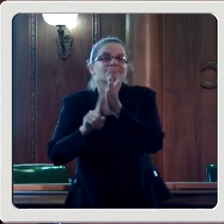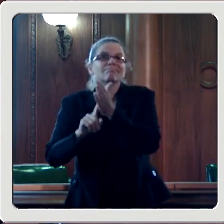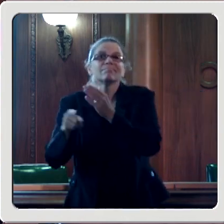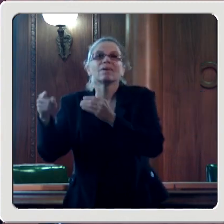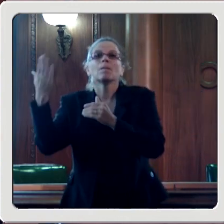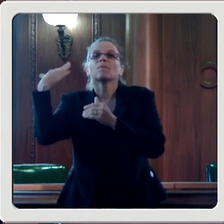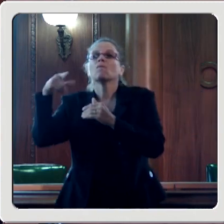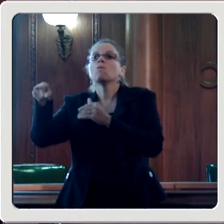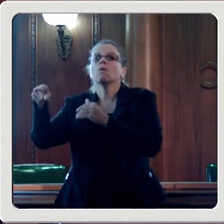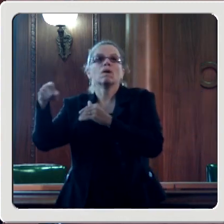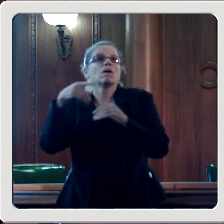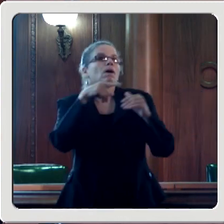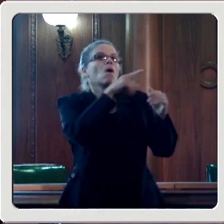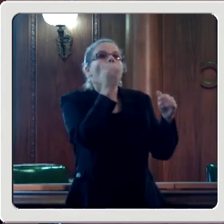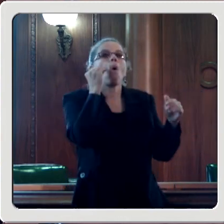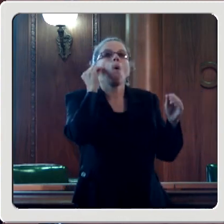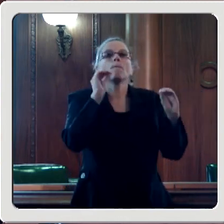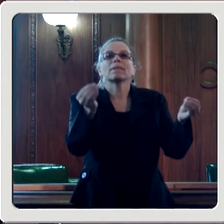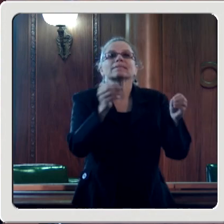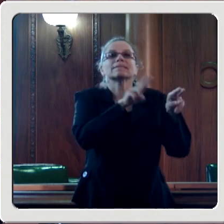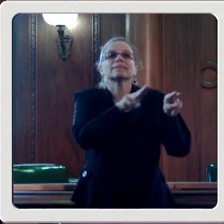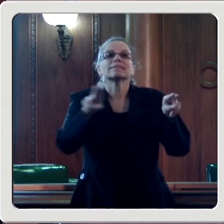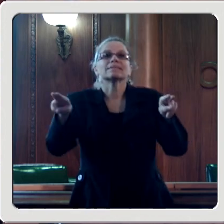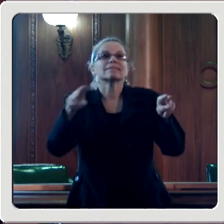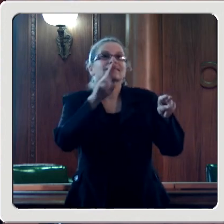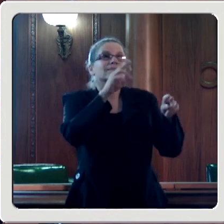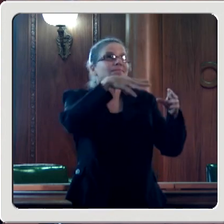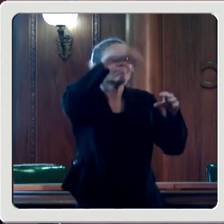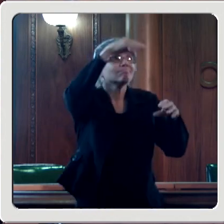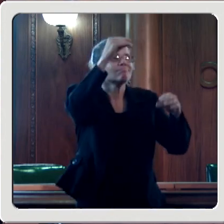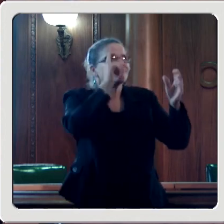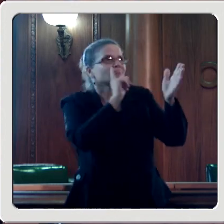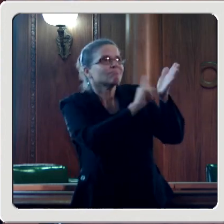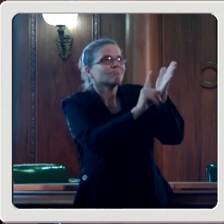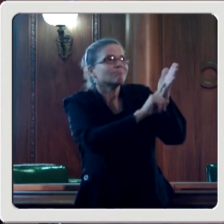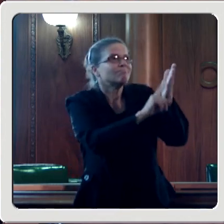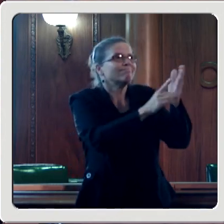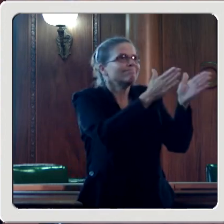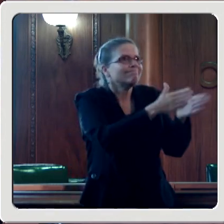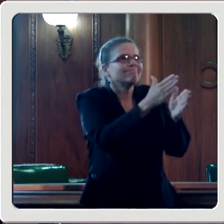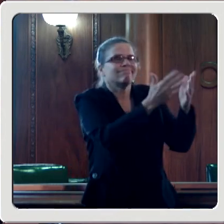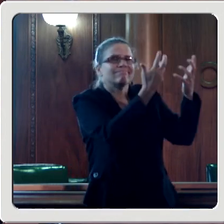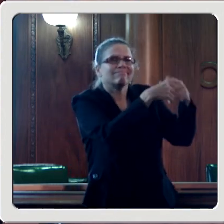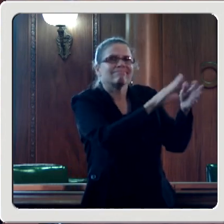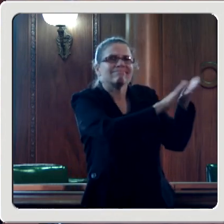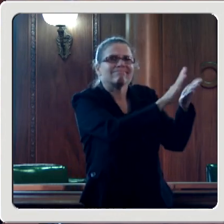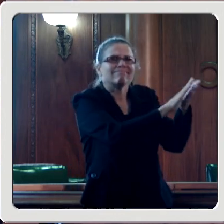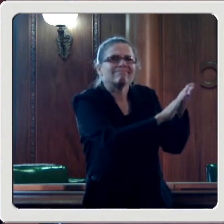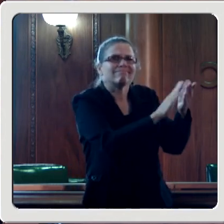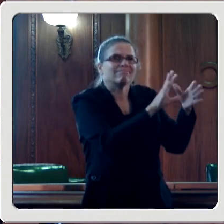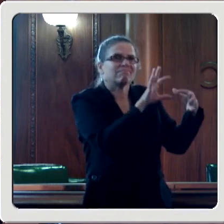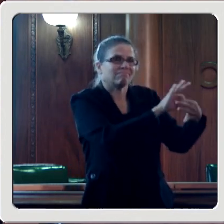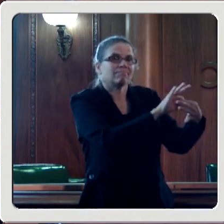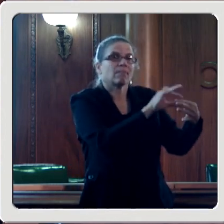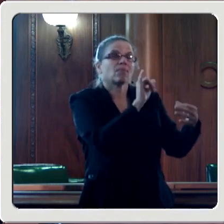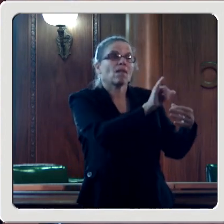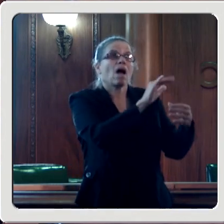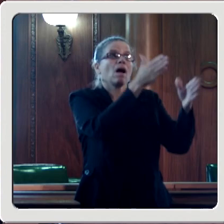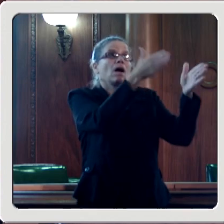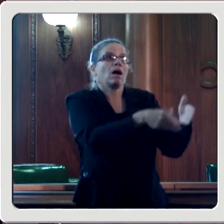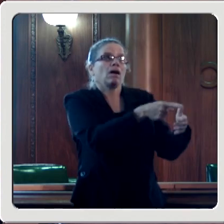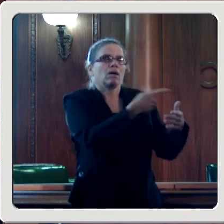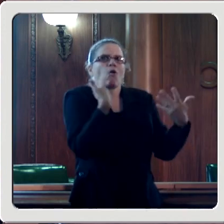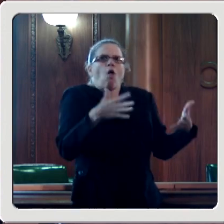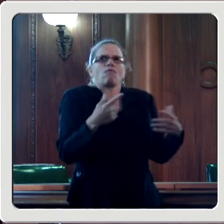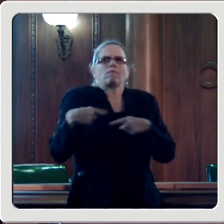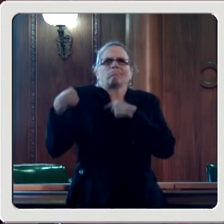Tim Sheehan when we put the state-of-the-art homeless triage tenting medical facility there, which paid dividends. We did it ahead